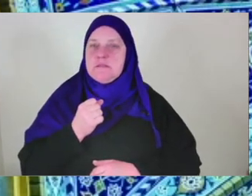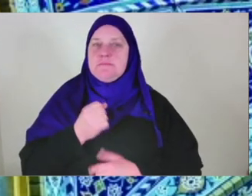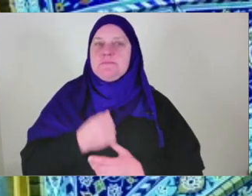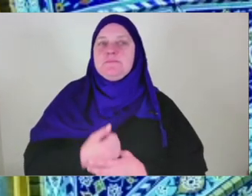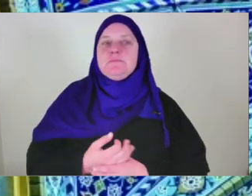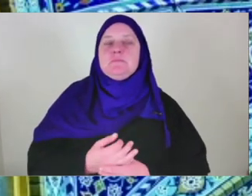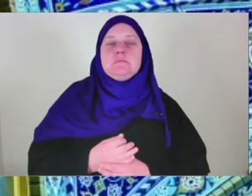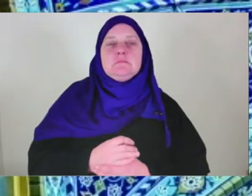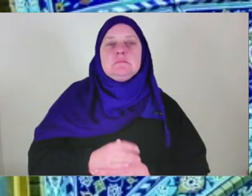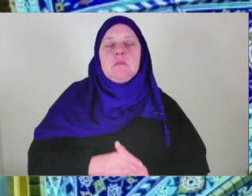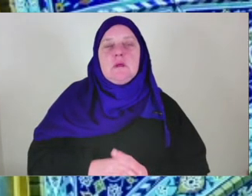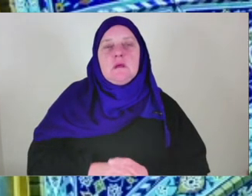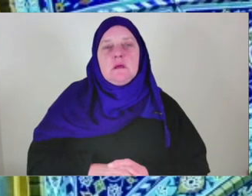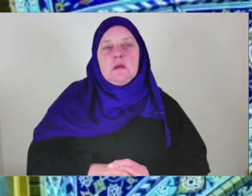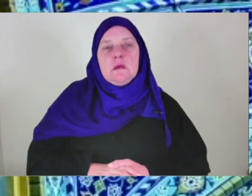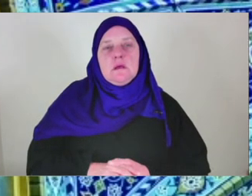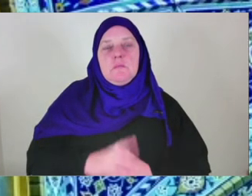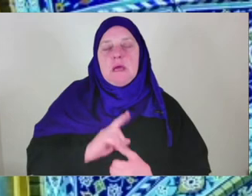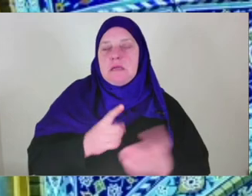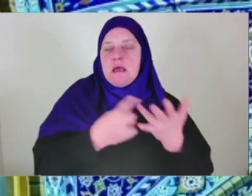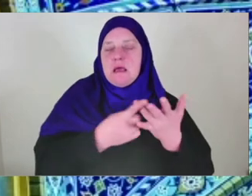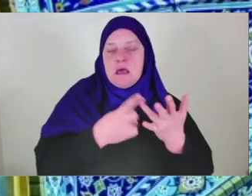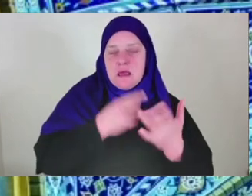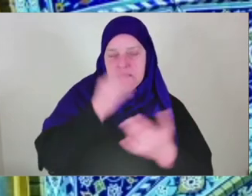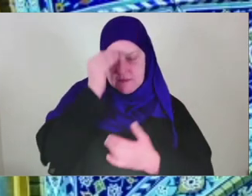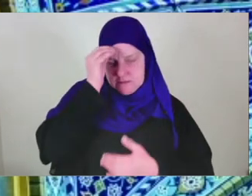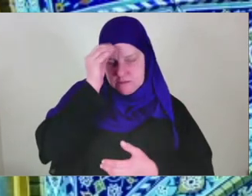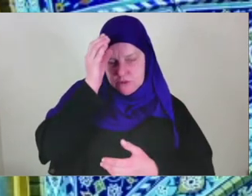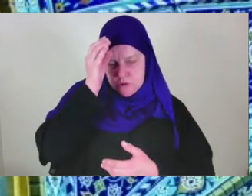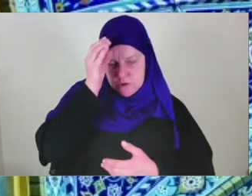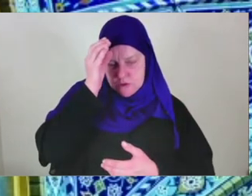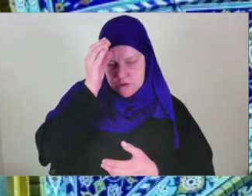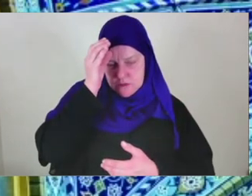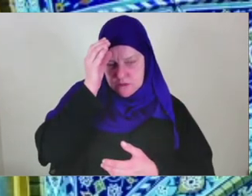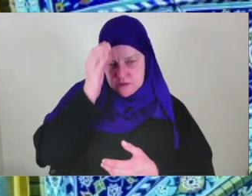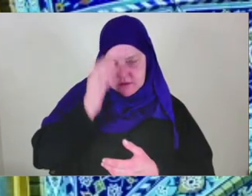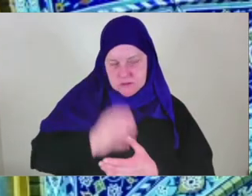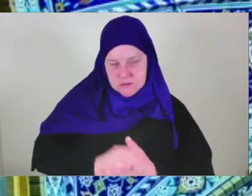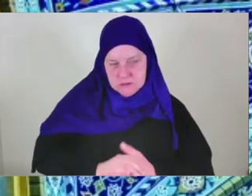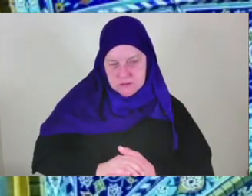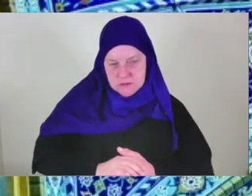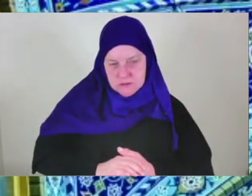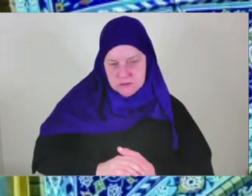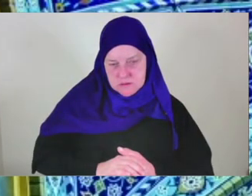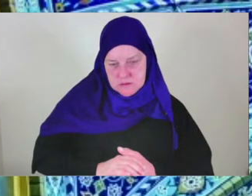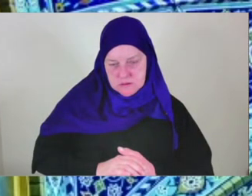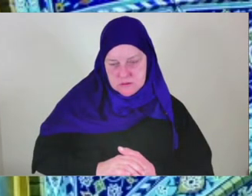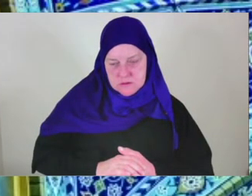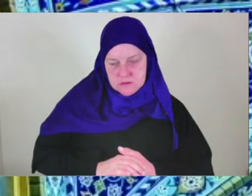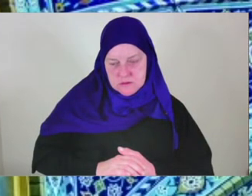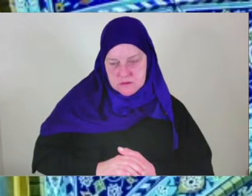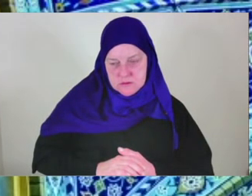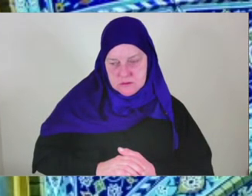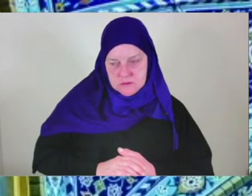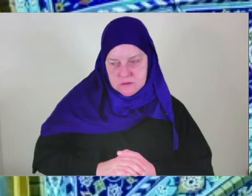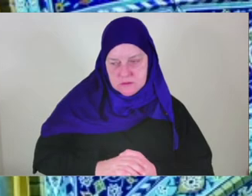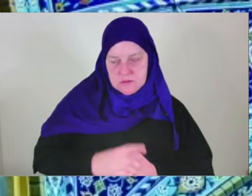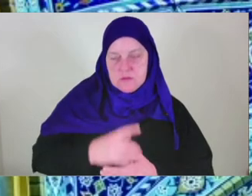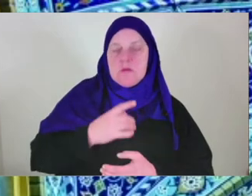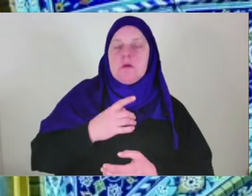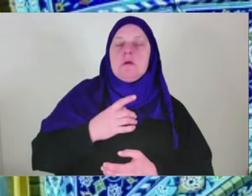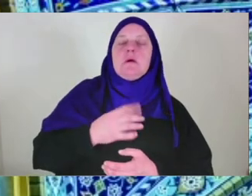that the reason that you are given permission to delay your Khums to the end of the financial